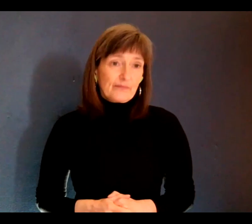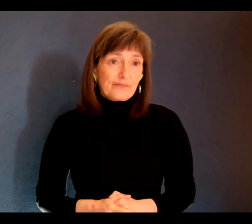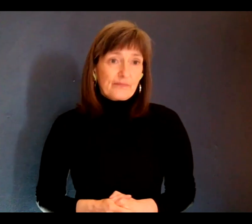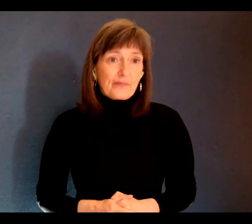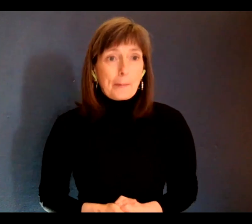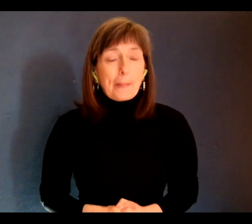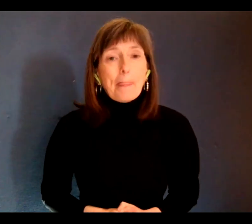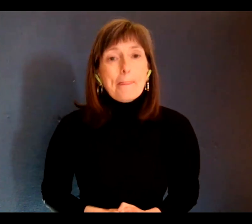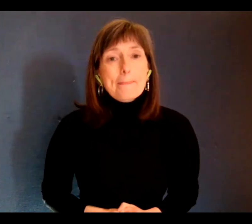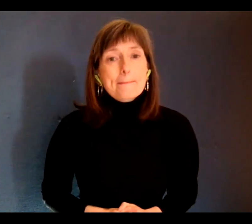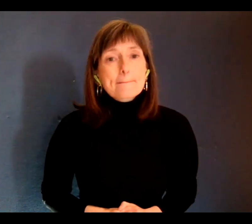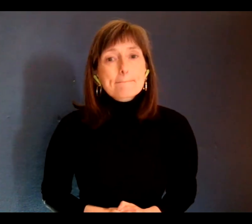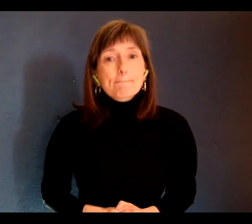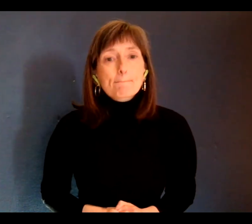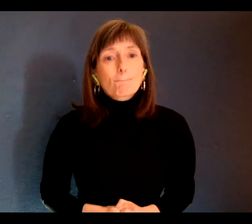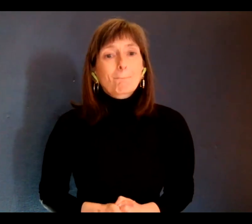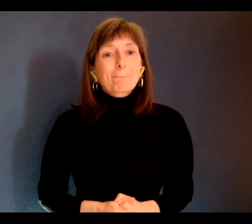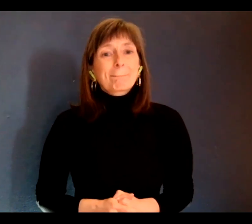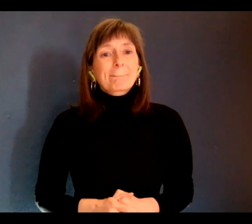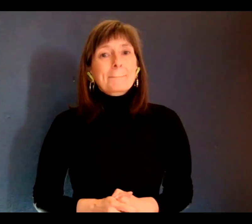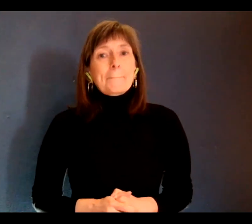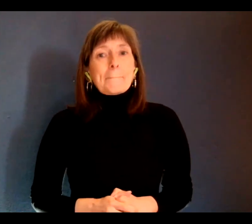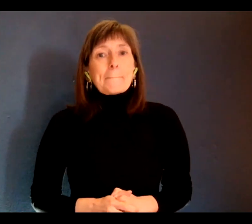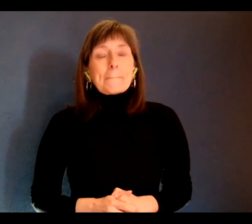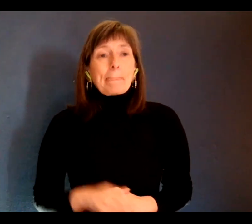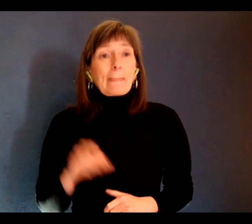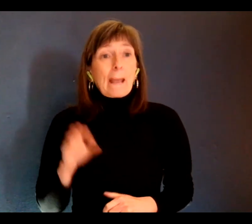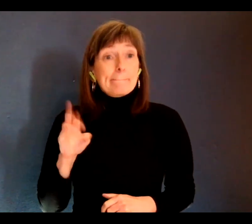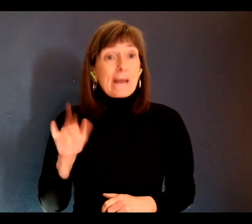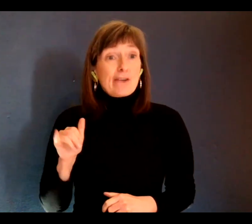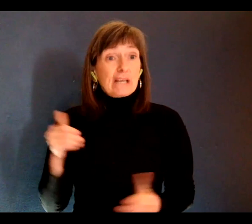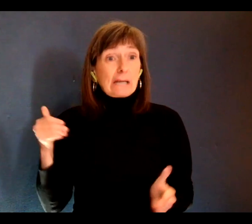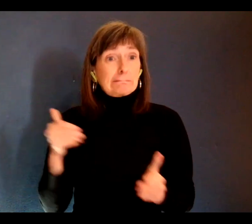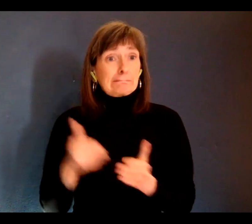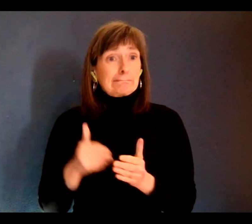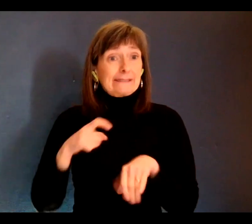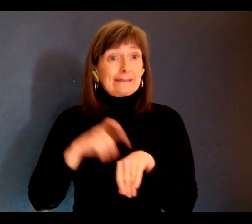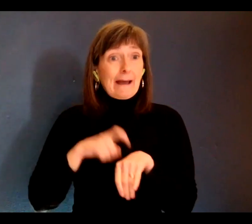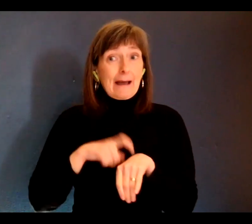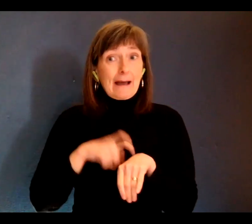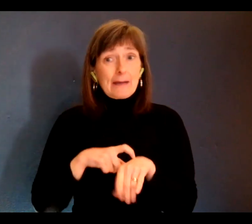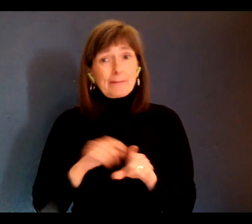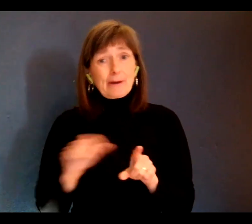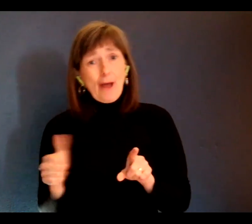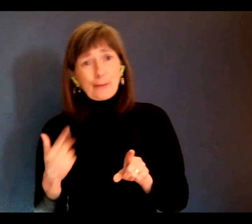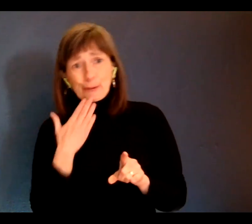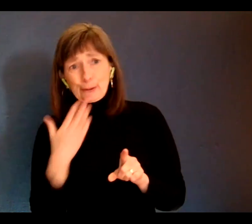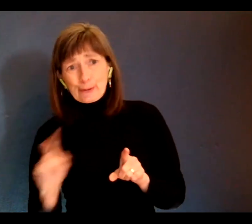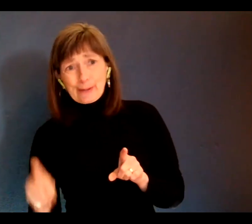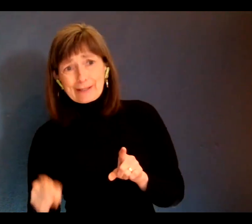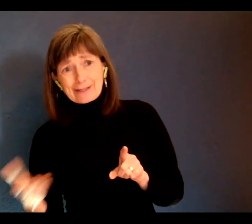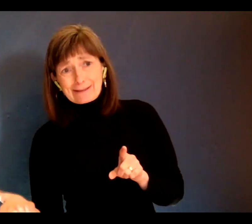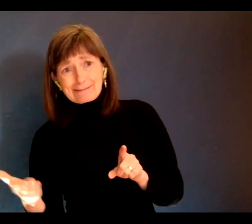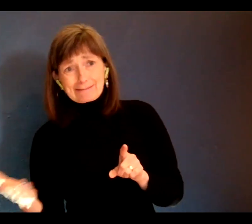Okay. Thanks, Henry. And Mary, I know we're coming up to time, but there's a couple other good questions here that might want